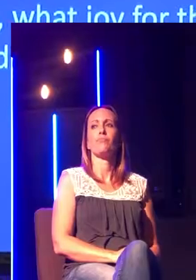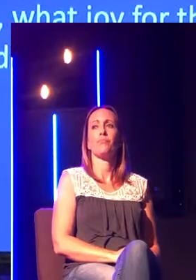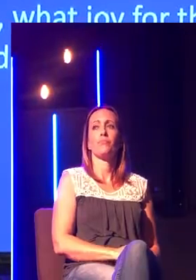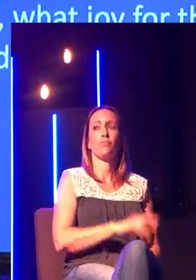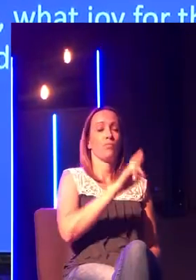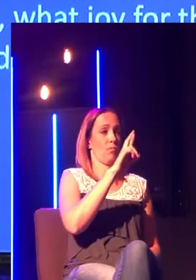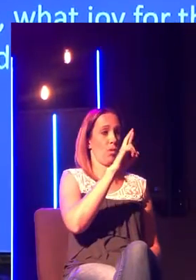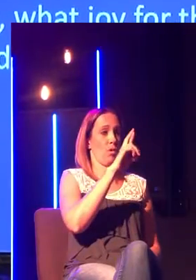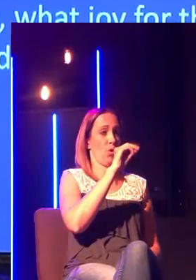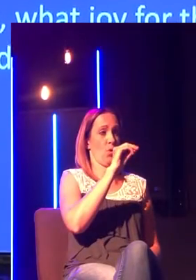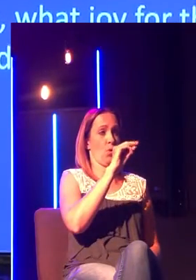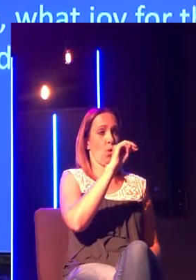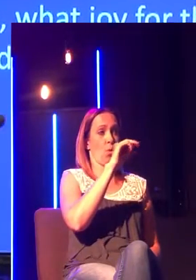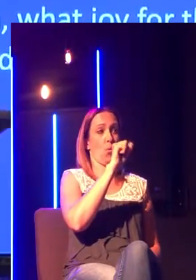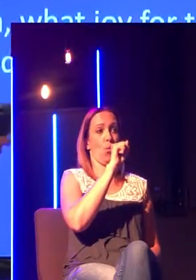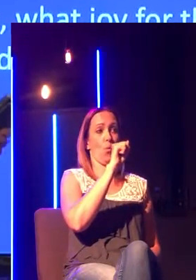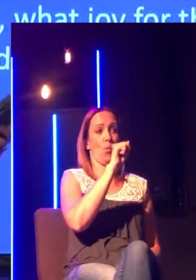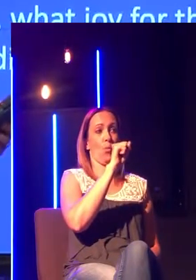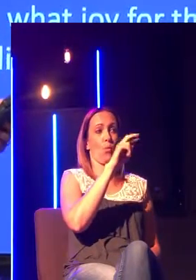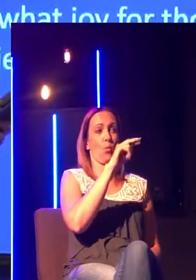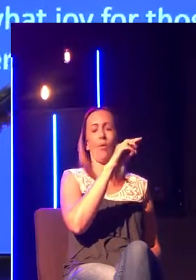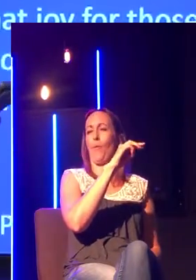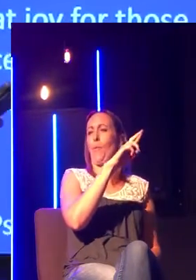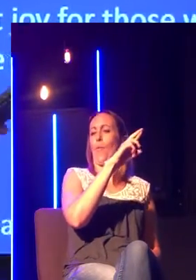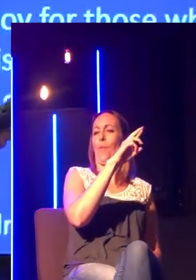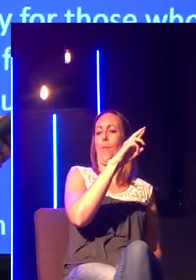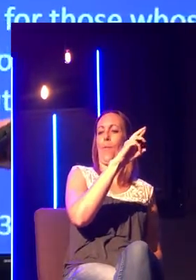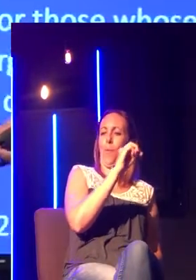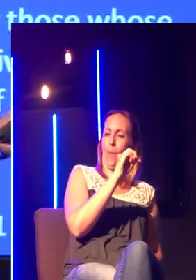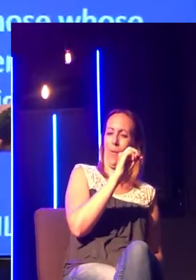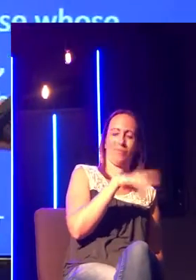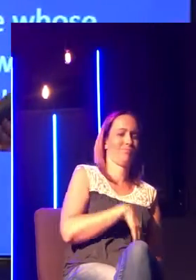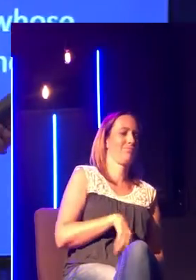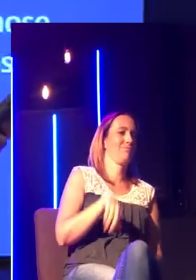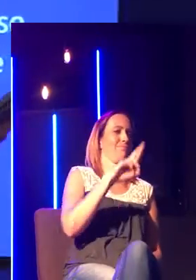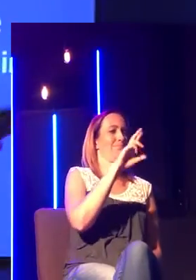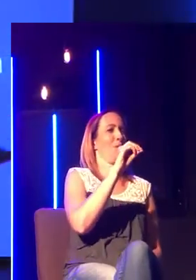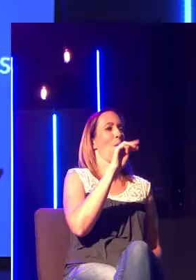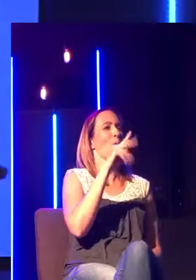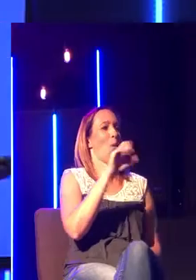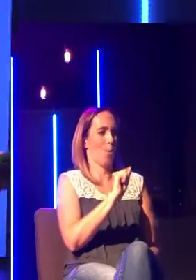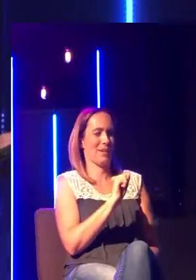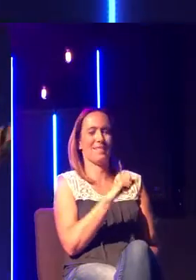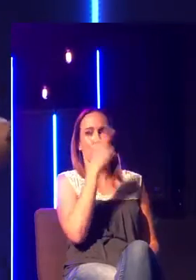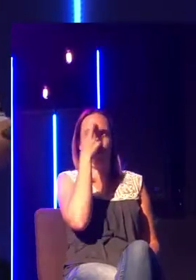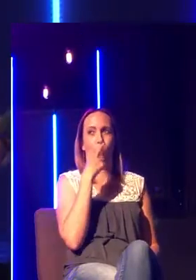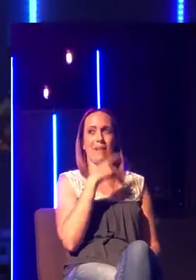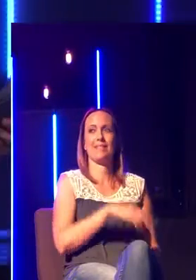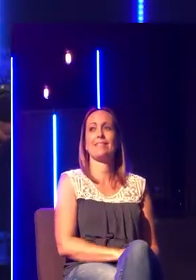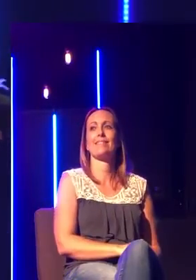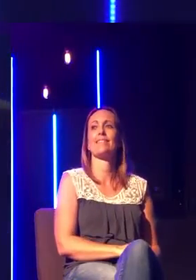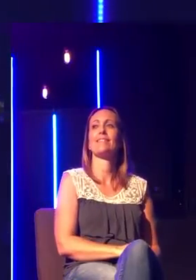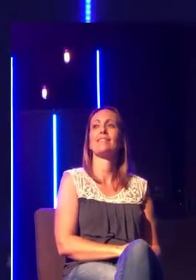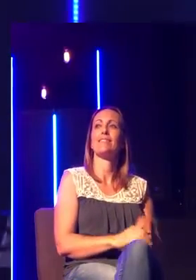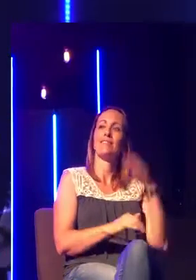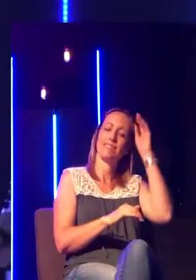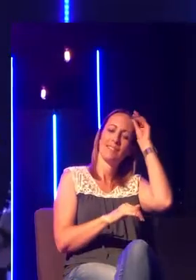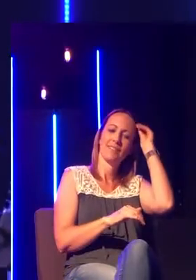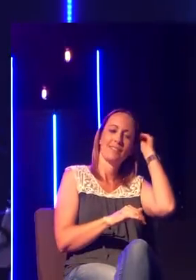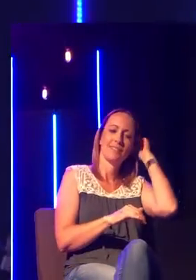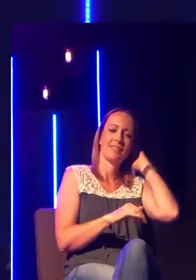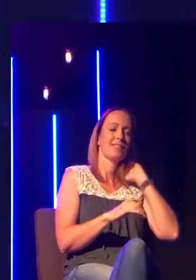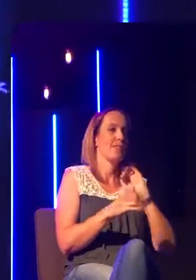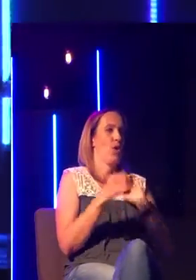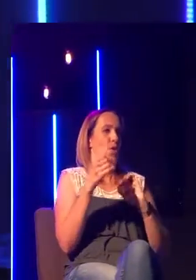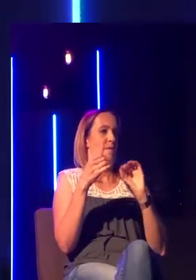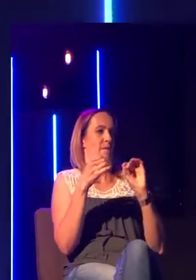exact verse again, because we need to be reminded of it. What joy for those whose disobedience is forgiven, whose sins are put out of